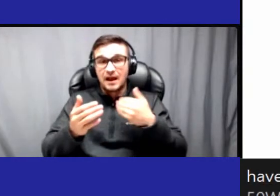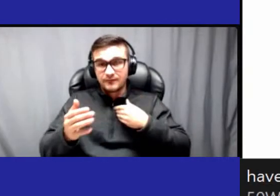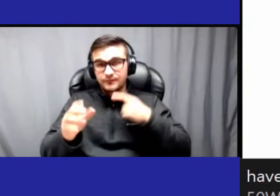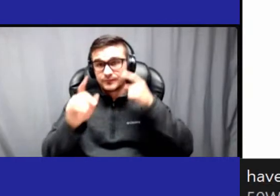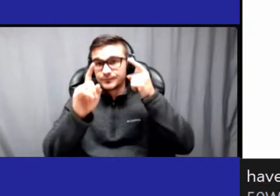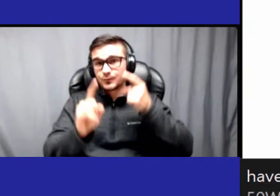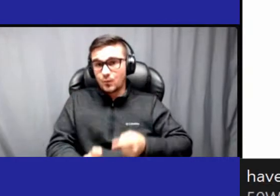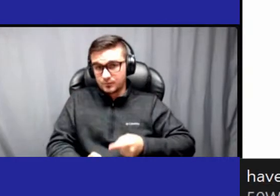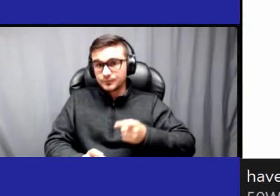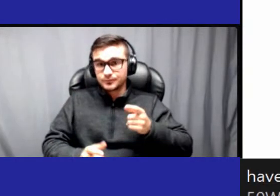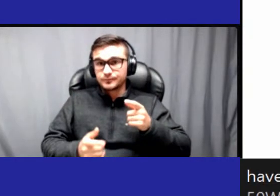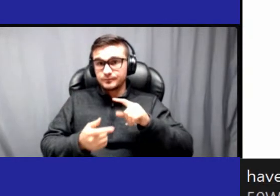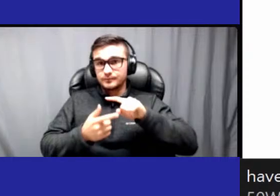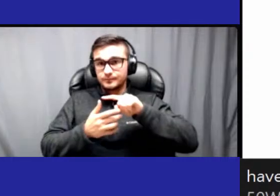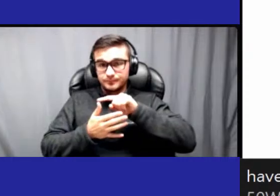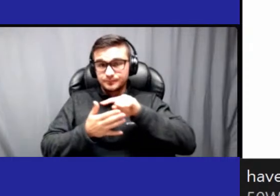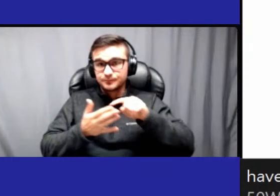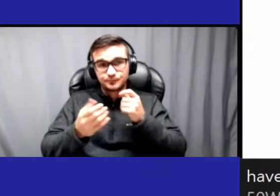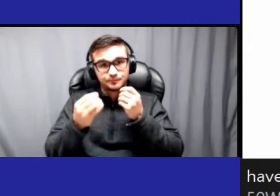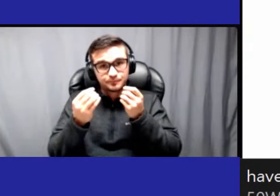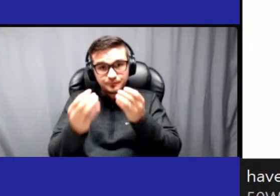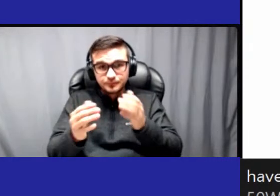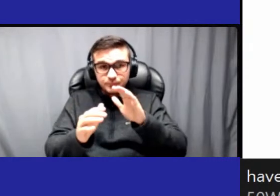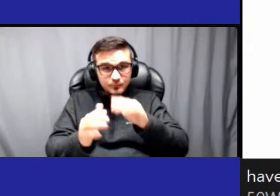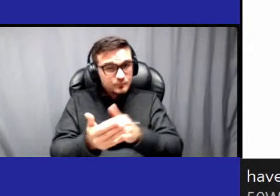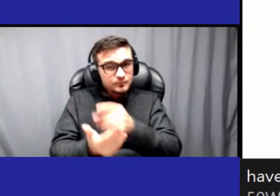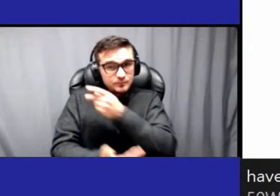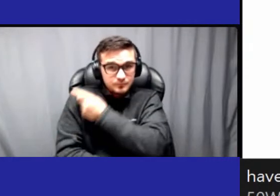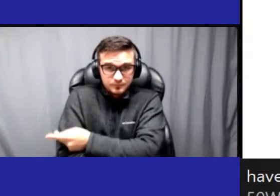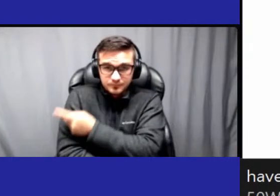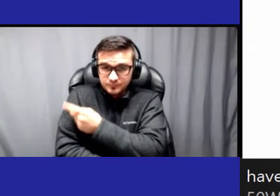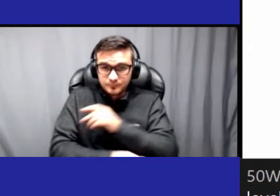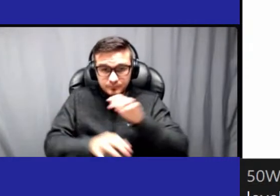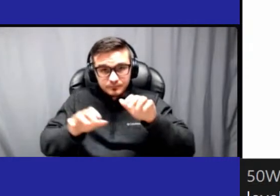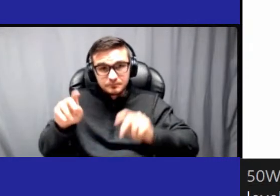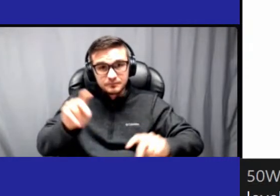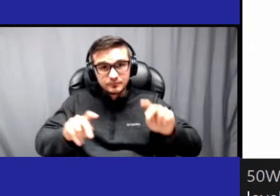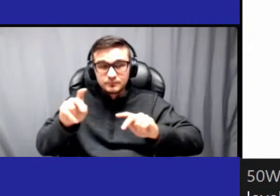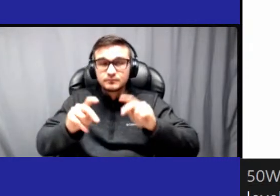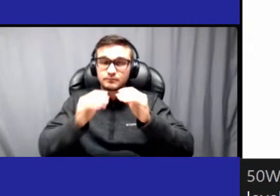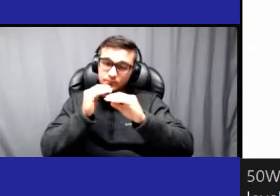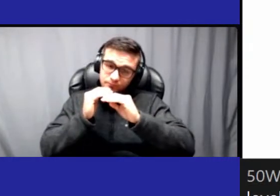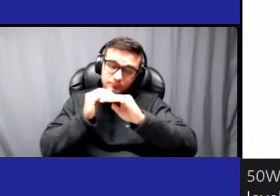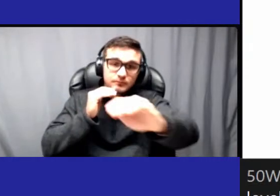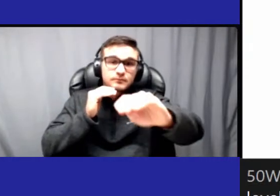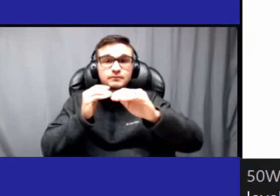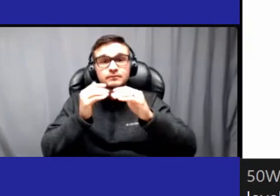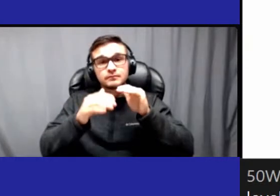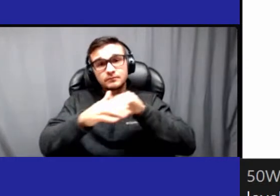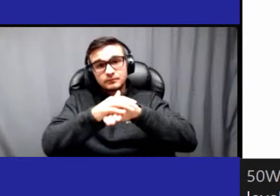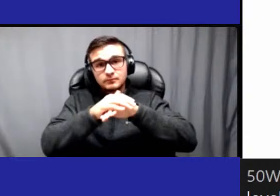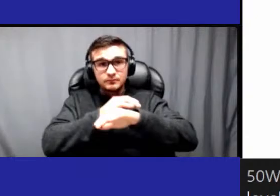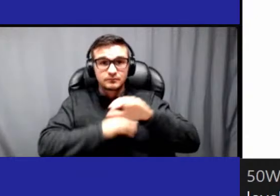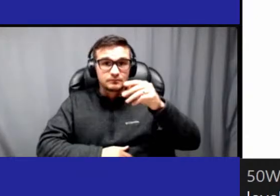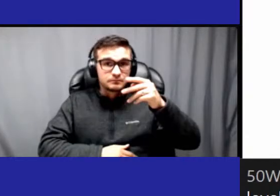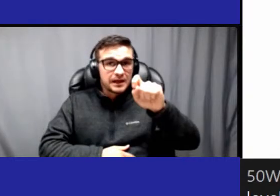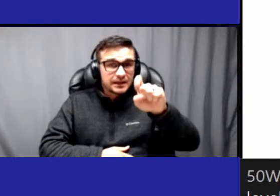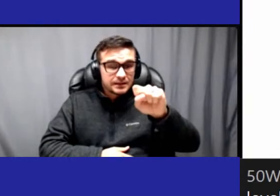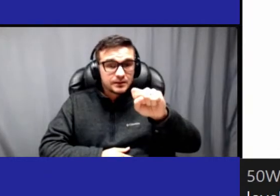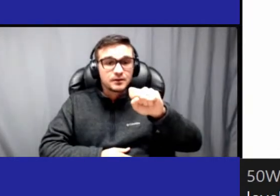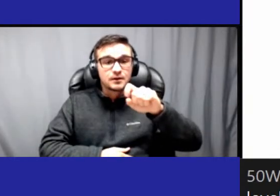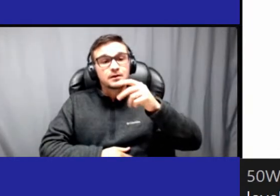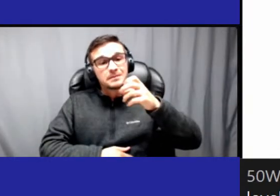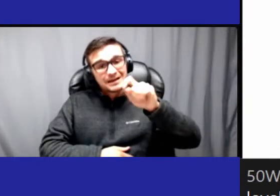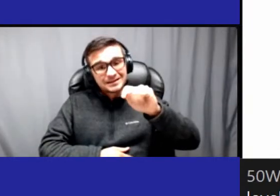provide all patients' populations a consistent level of access to PET CT and cardiac CT and MRI and other